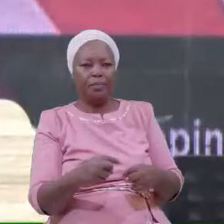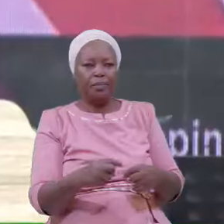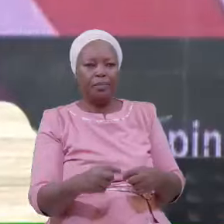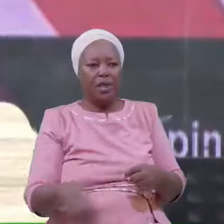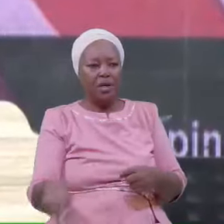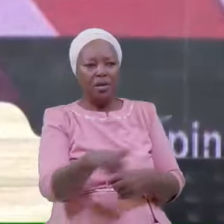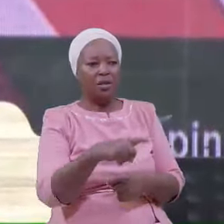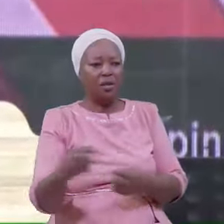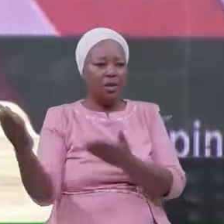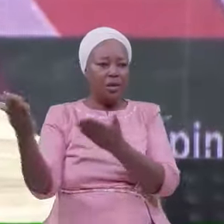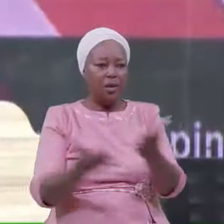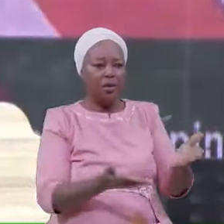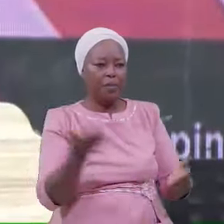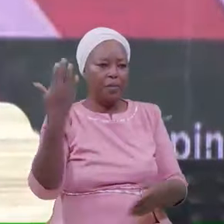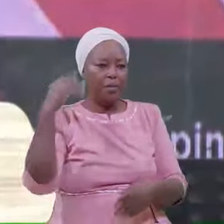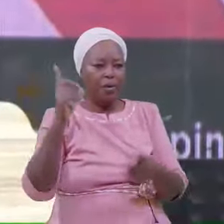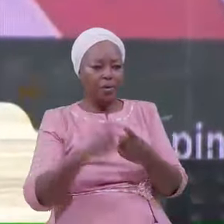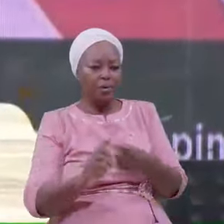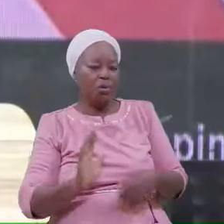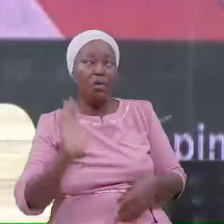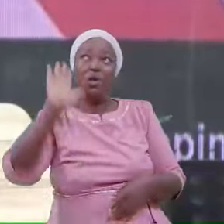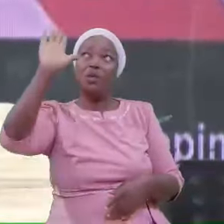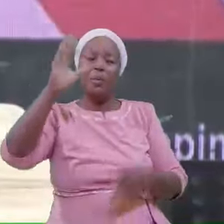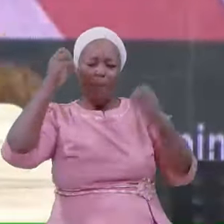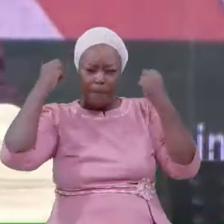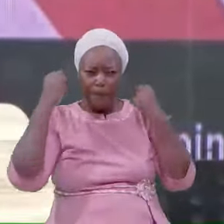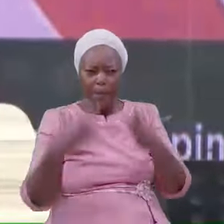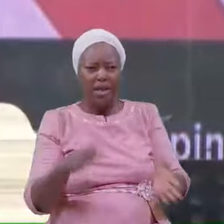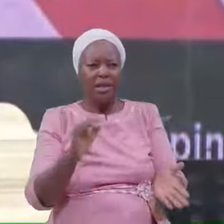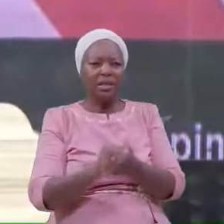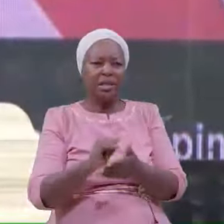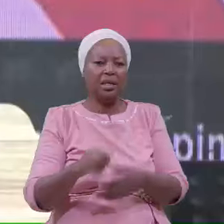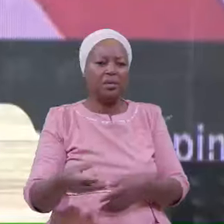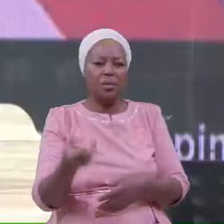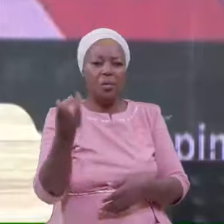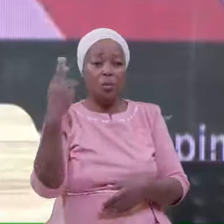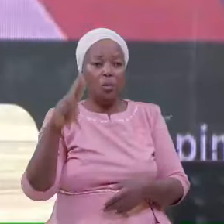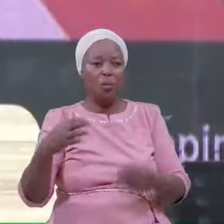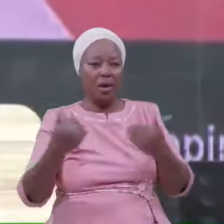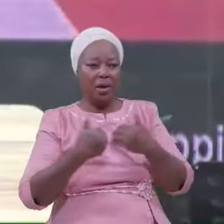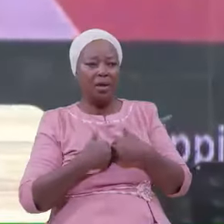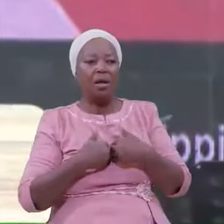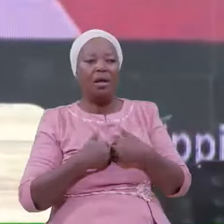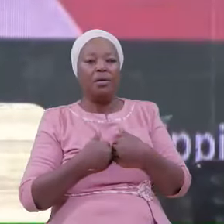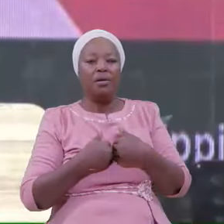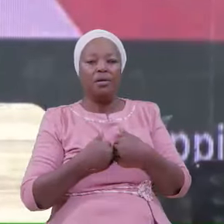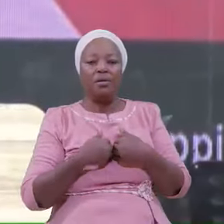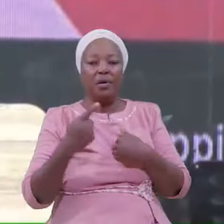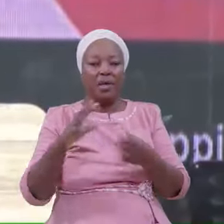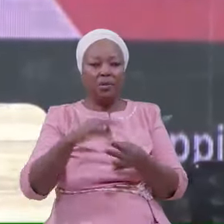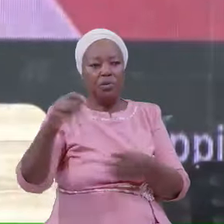unto him many that were possessed with devils. Dinala nila ang mga tao